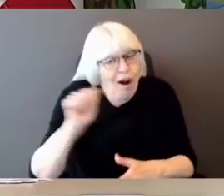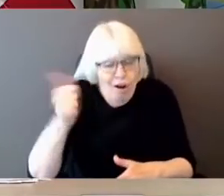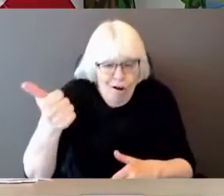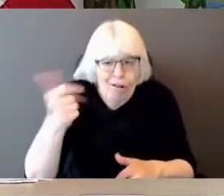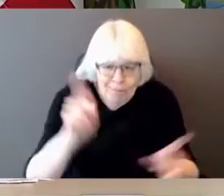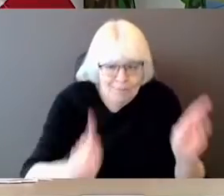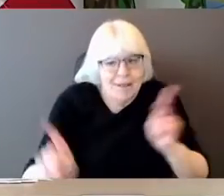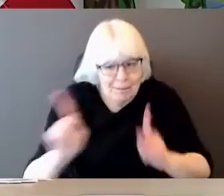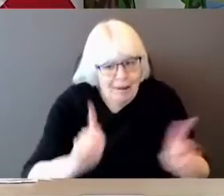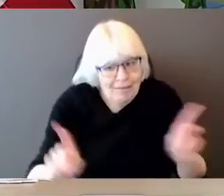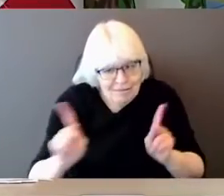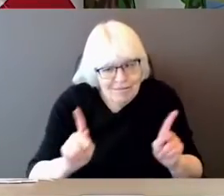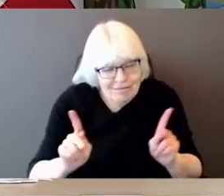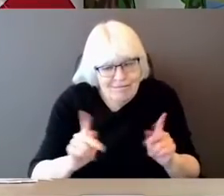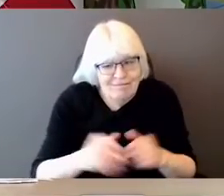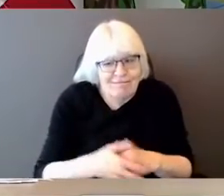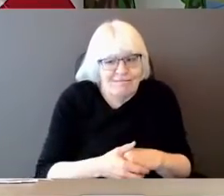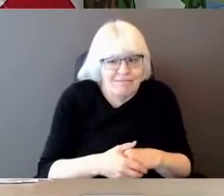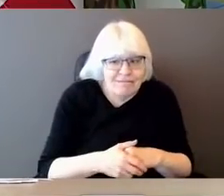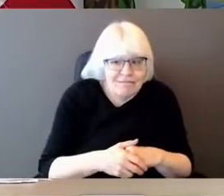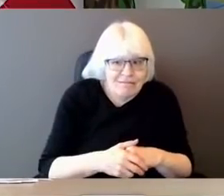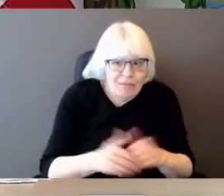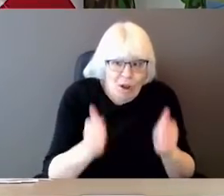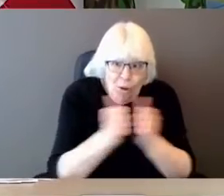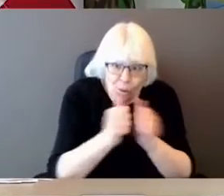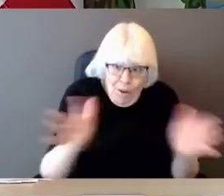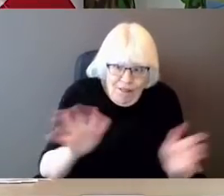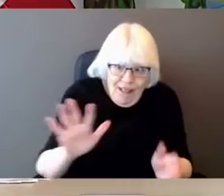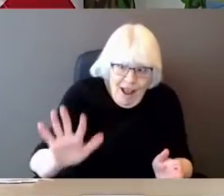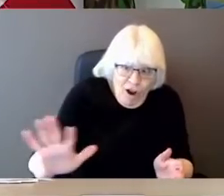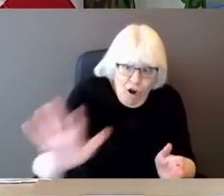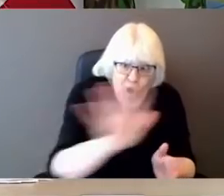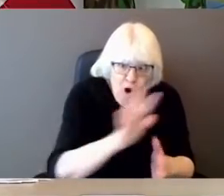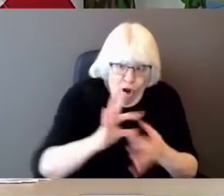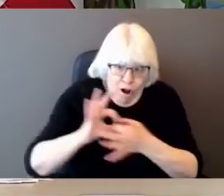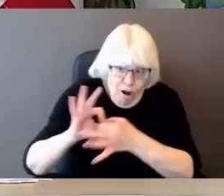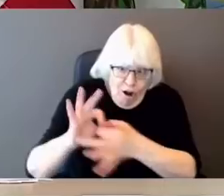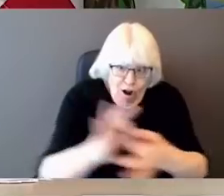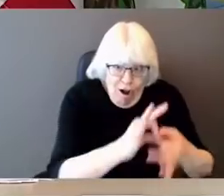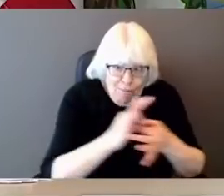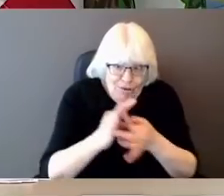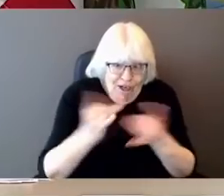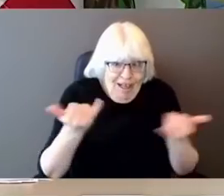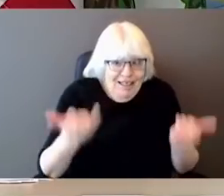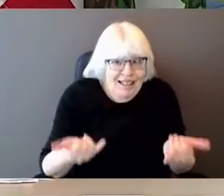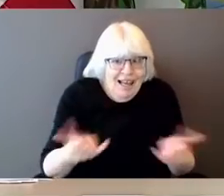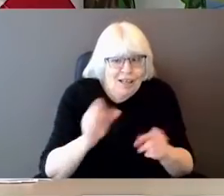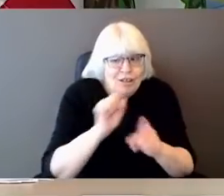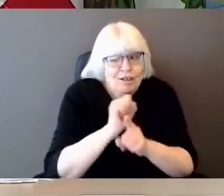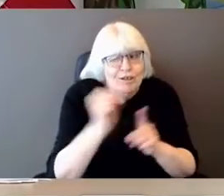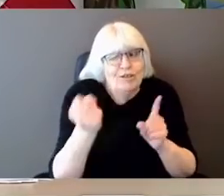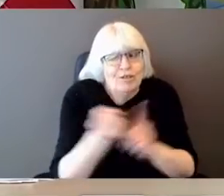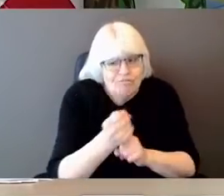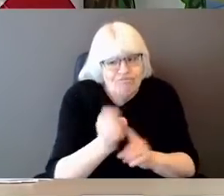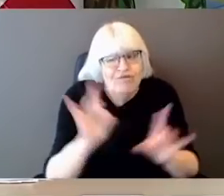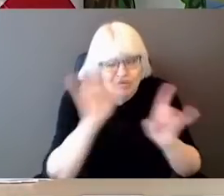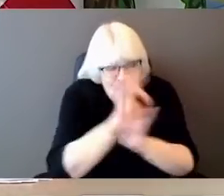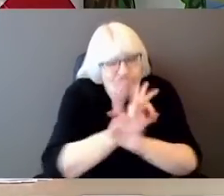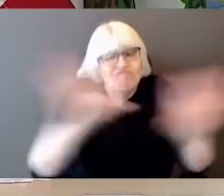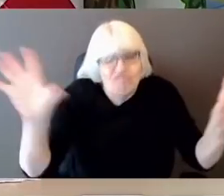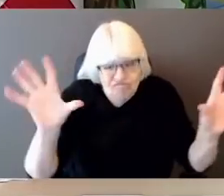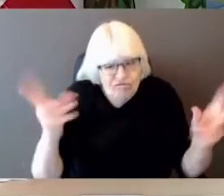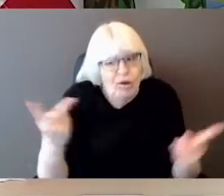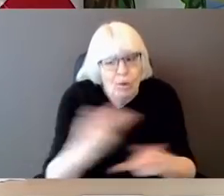of Islanders throughout the pandemic, we would be in a very different and less favorable position today. As